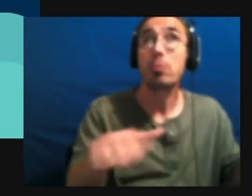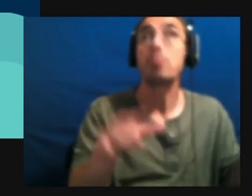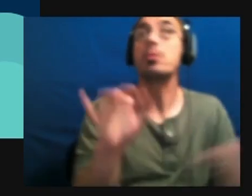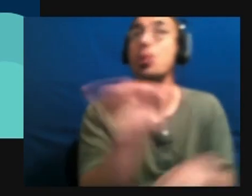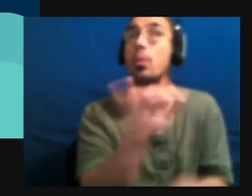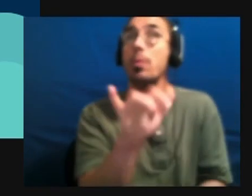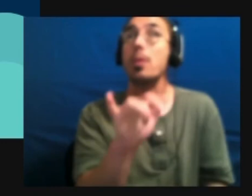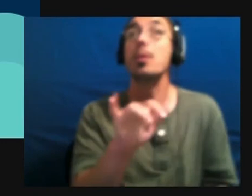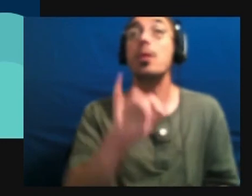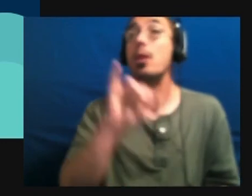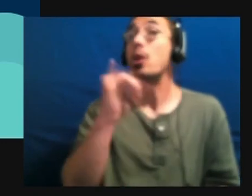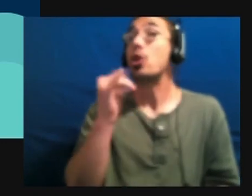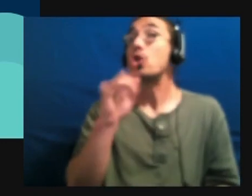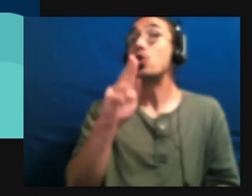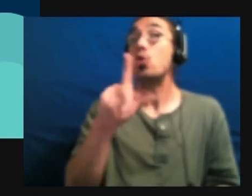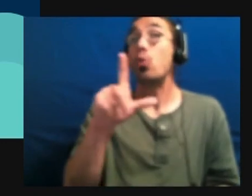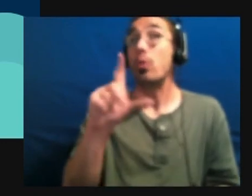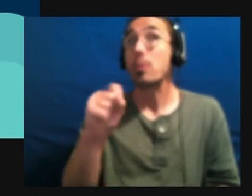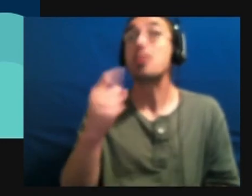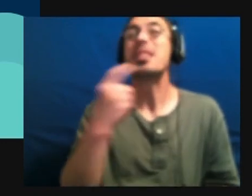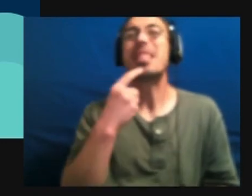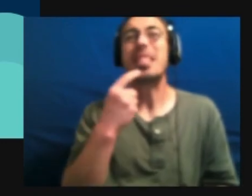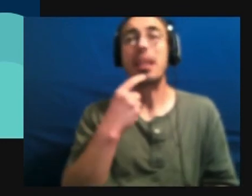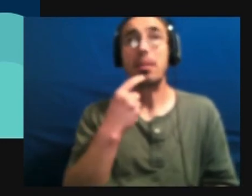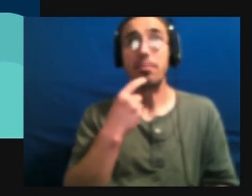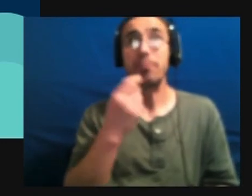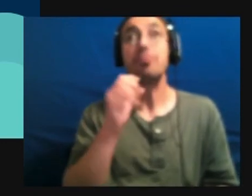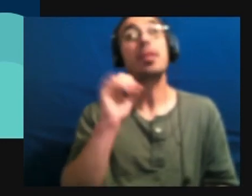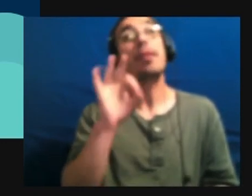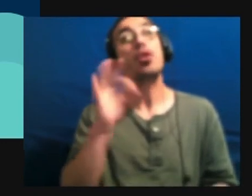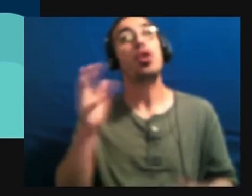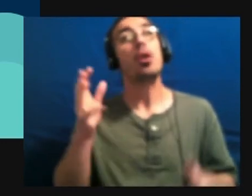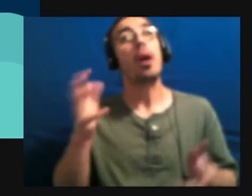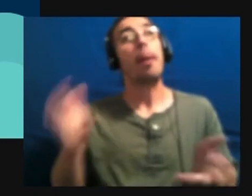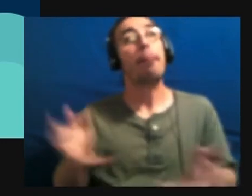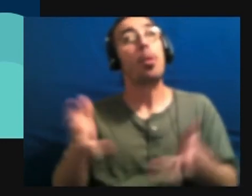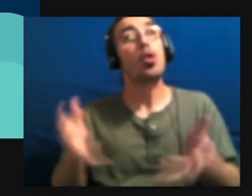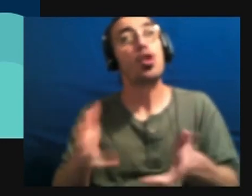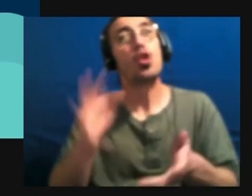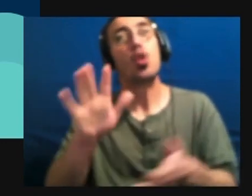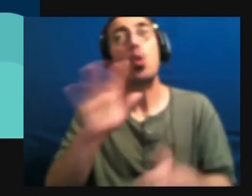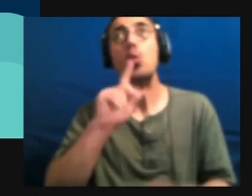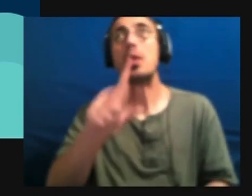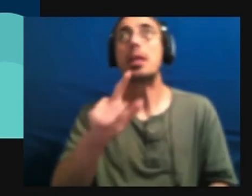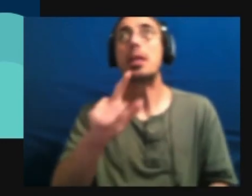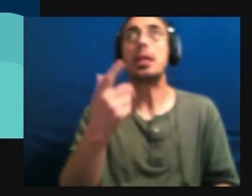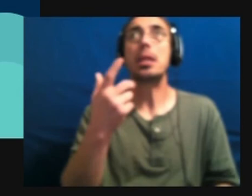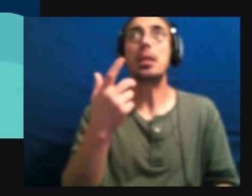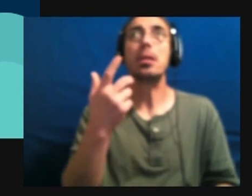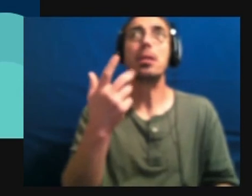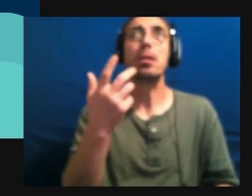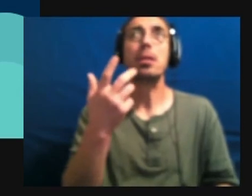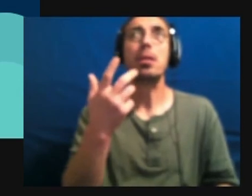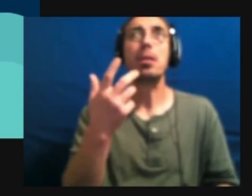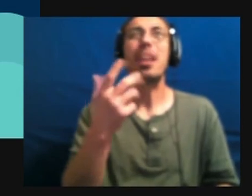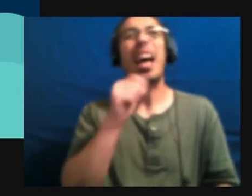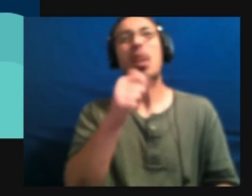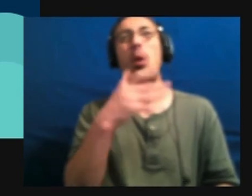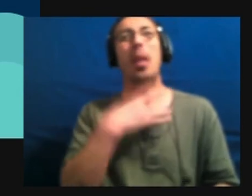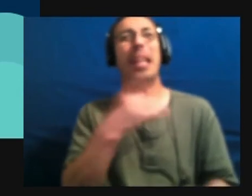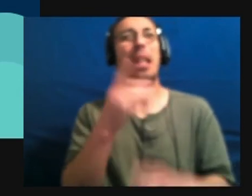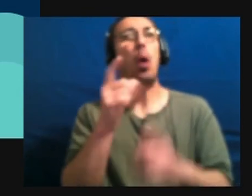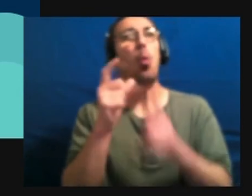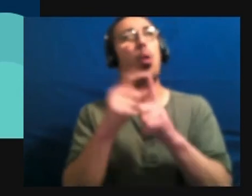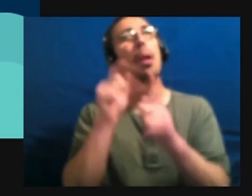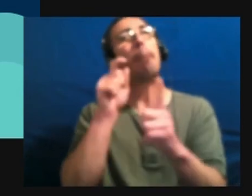Jules was talking about with ARFID, if you're pushing your super picky, I don't like the word picky, but that's